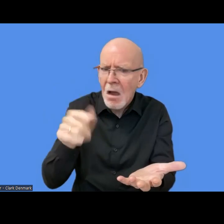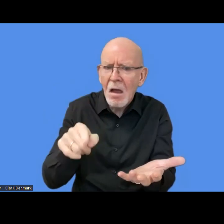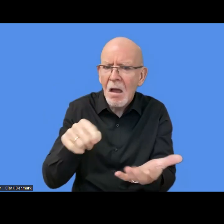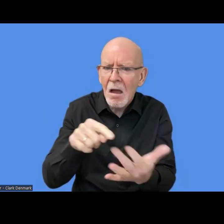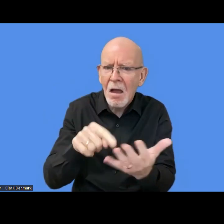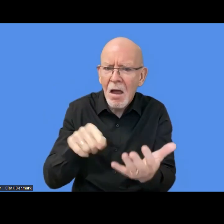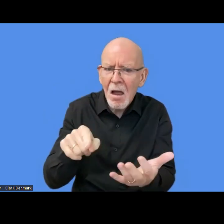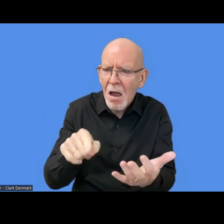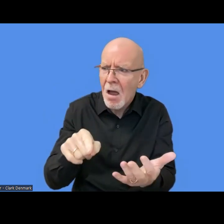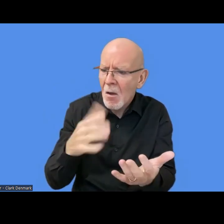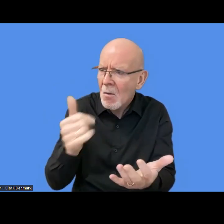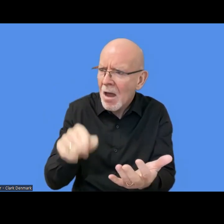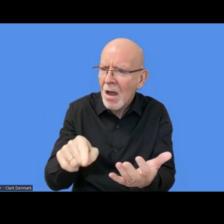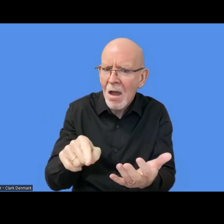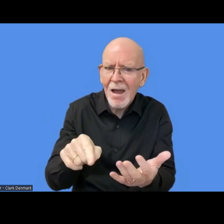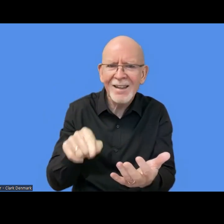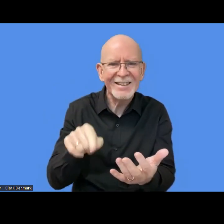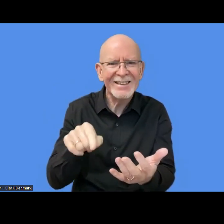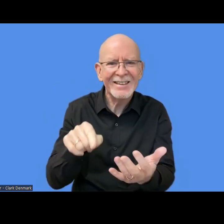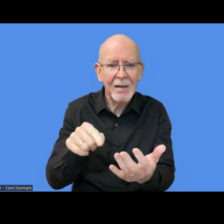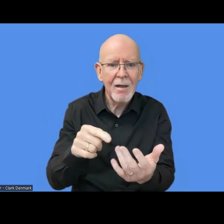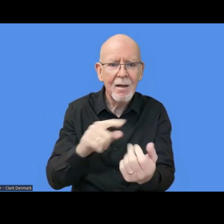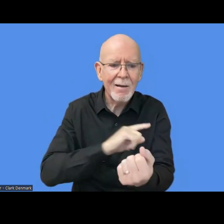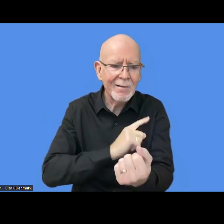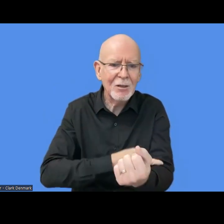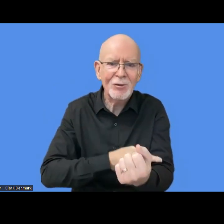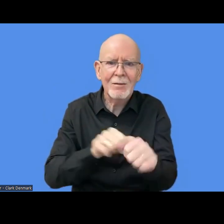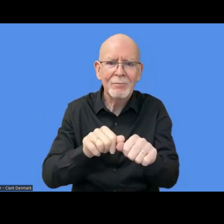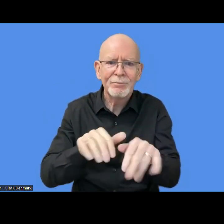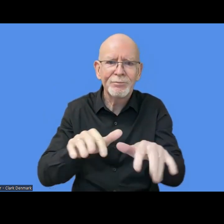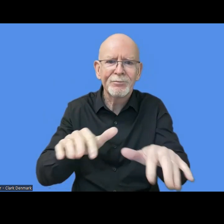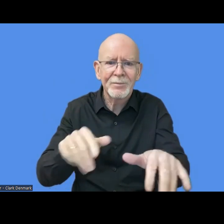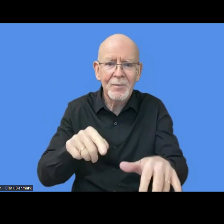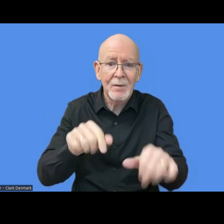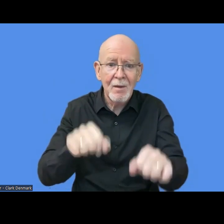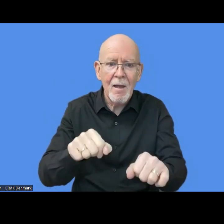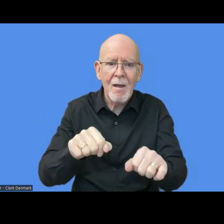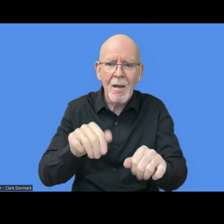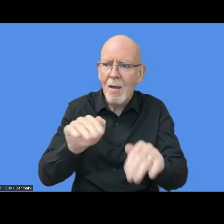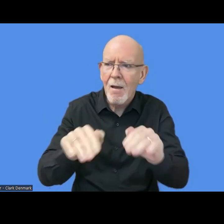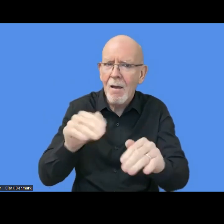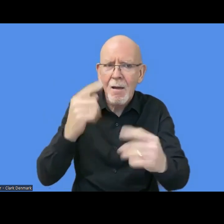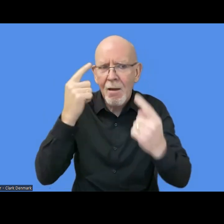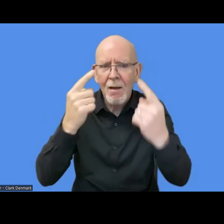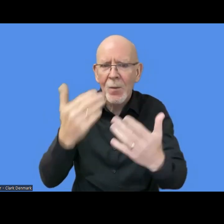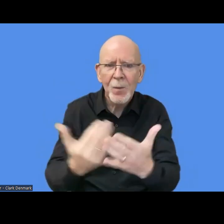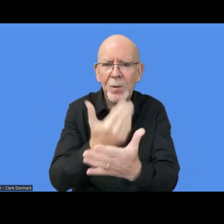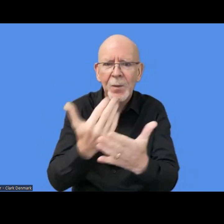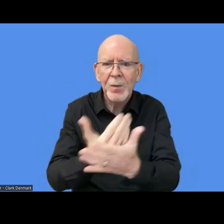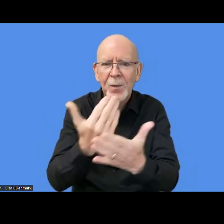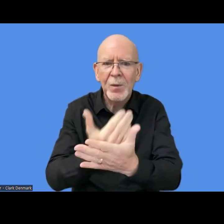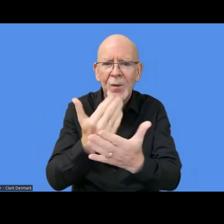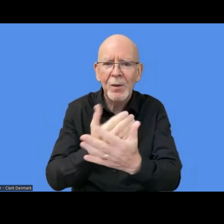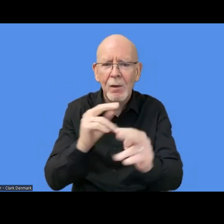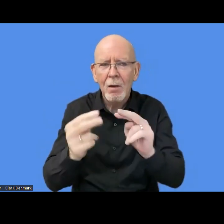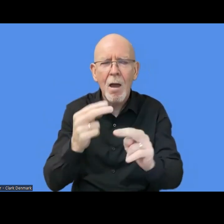to the Zero Project and you're starting to meet people from organizations of disabled people in Nigeria, and you're meeting